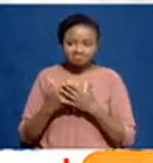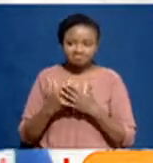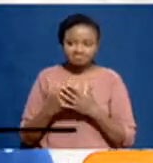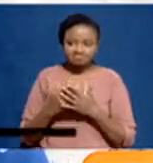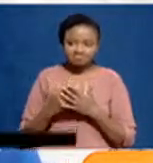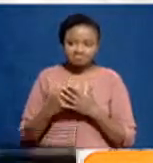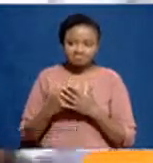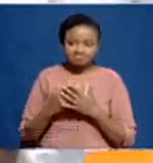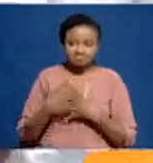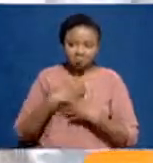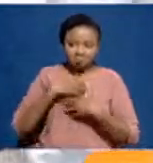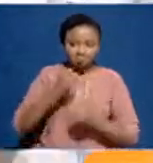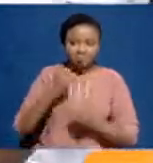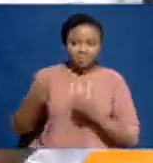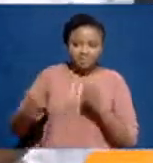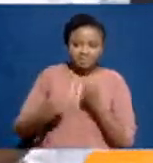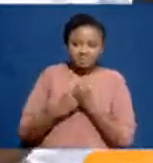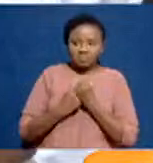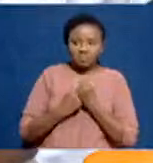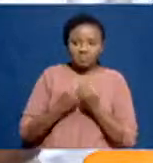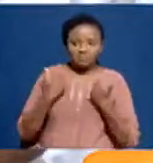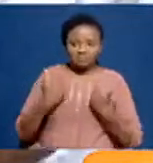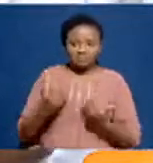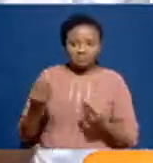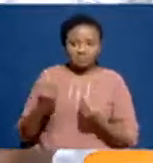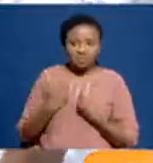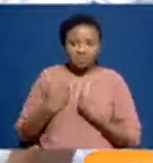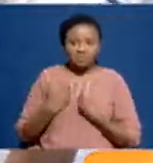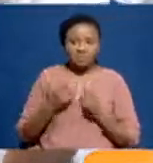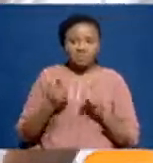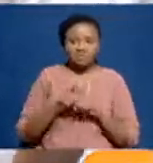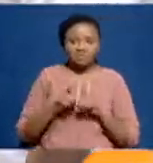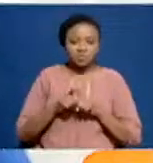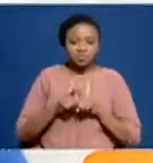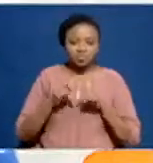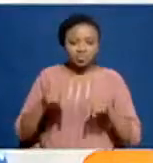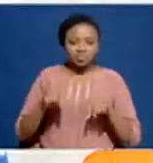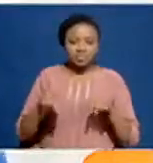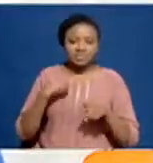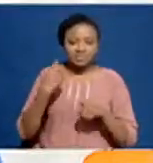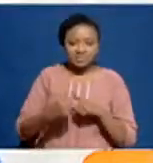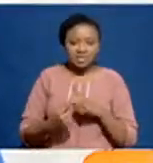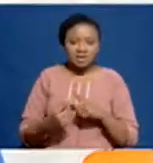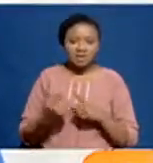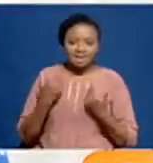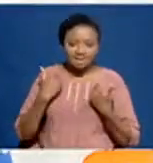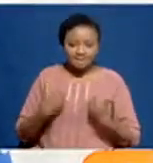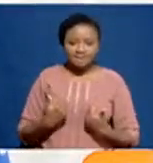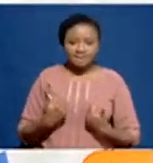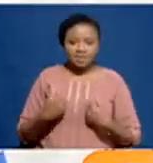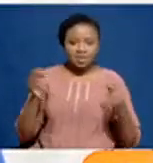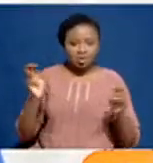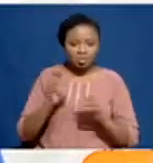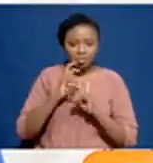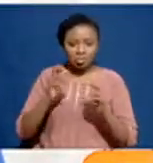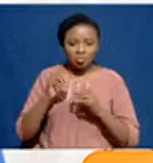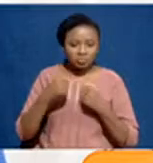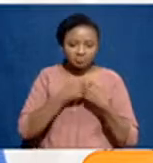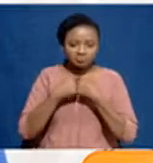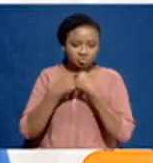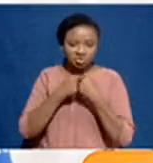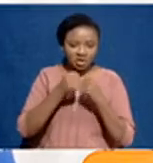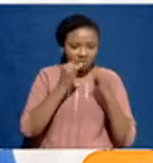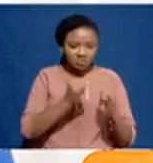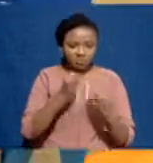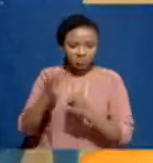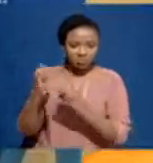amenipatia kuweza kunileta hapa. Huyu mwaka nimekuwa nimetafuta new challenge